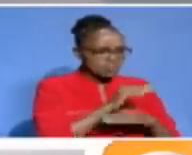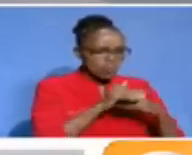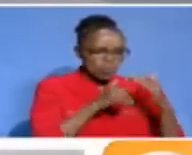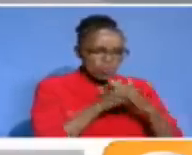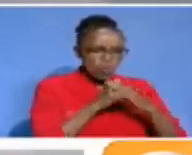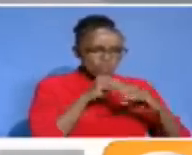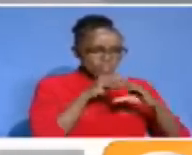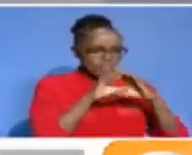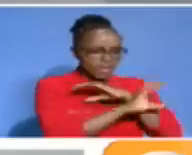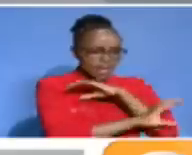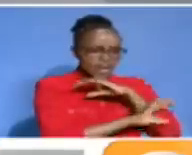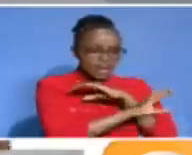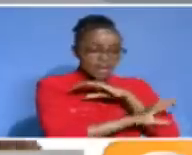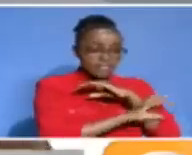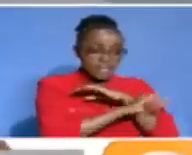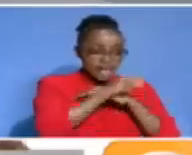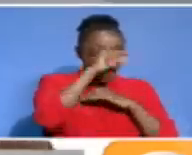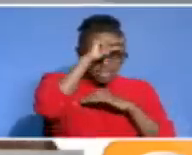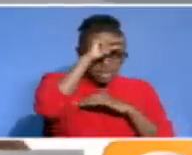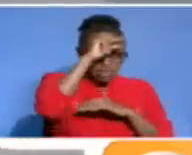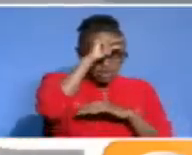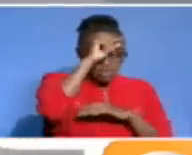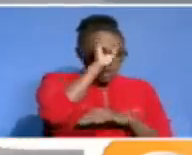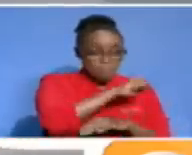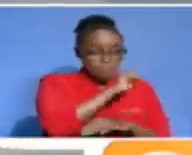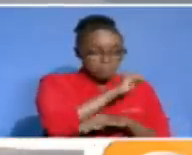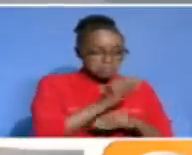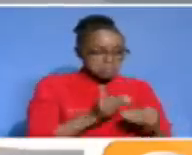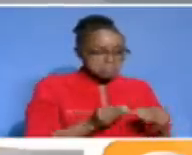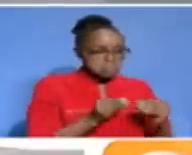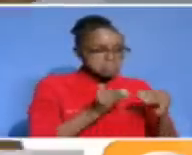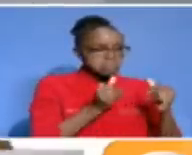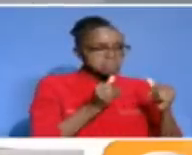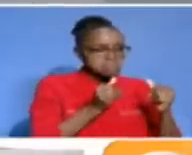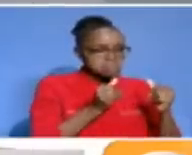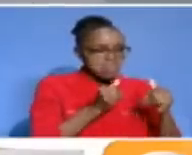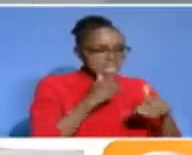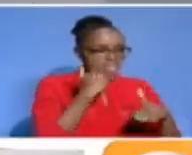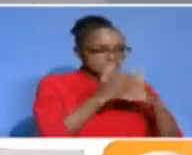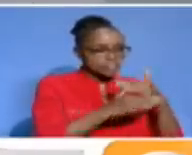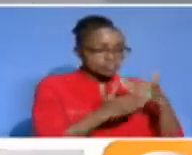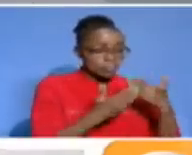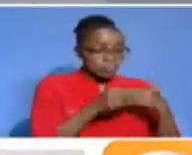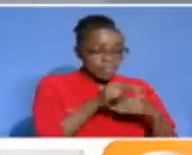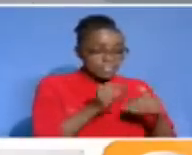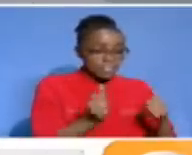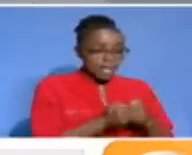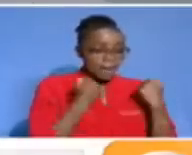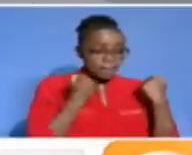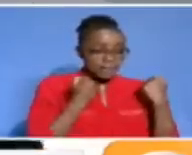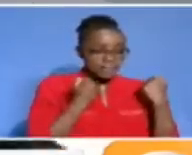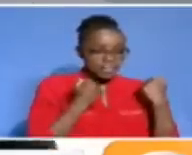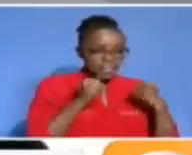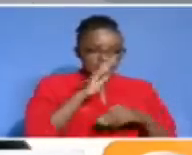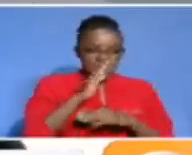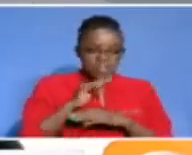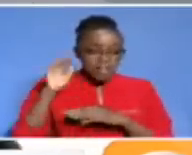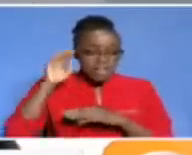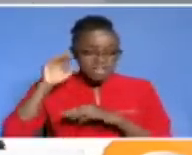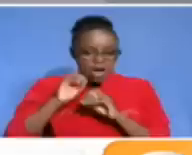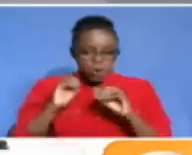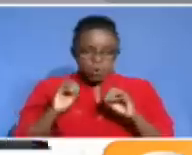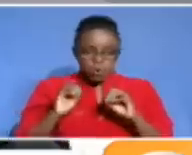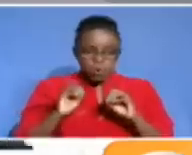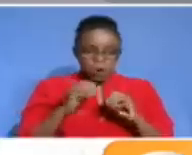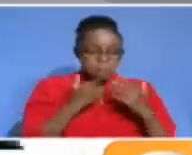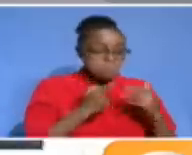country that the government is able to deal with and stop from it happening. That we never hear of. That we never hear of. Uh-huh.